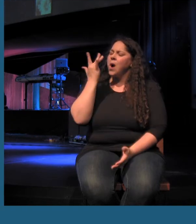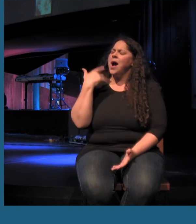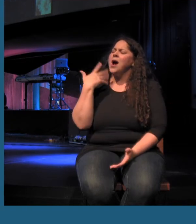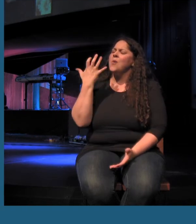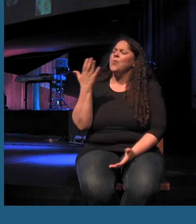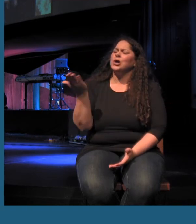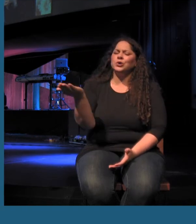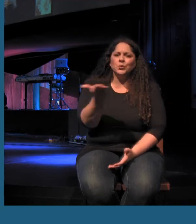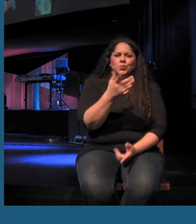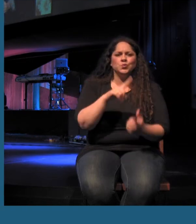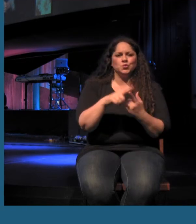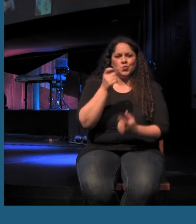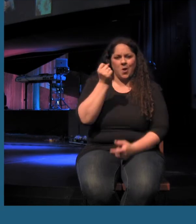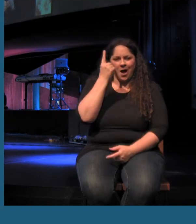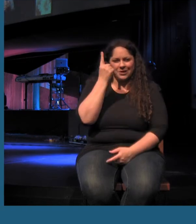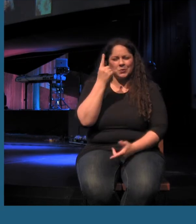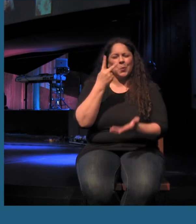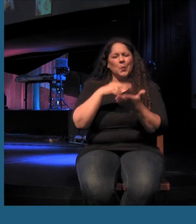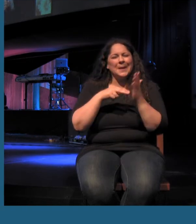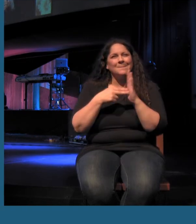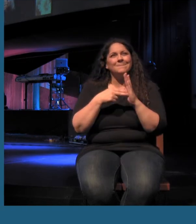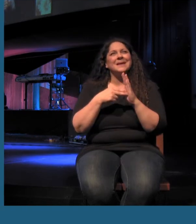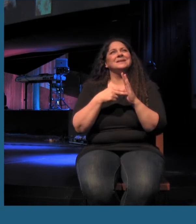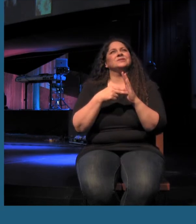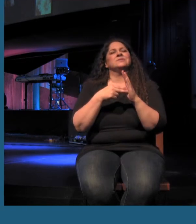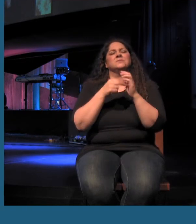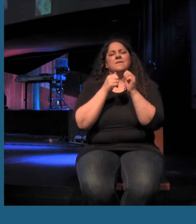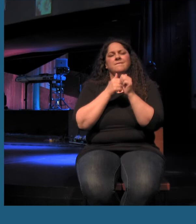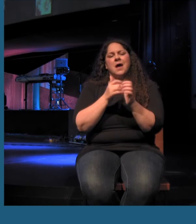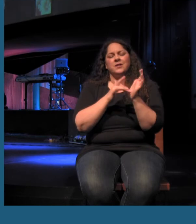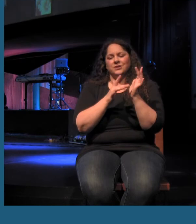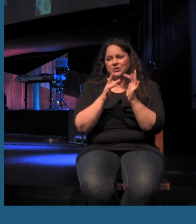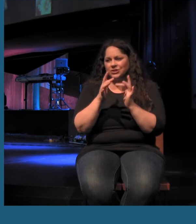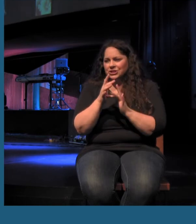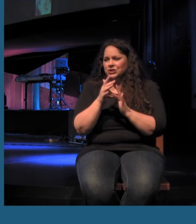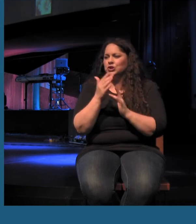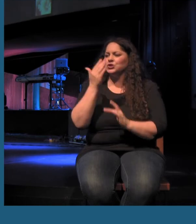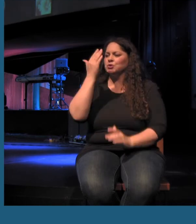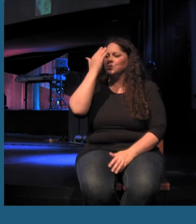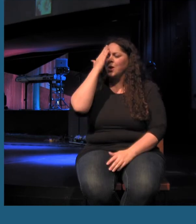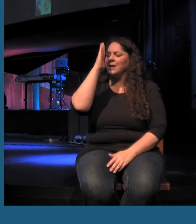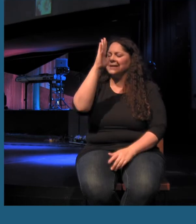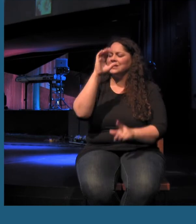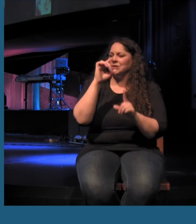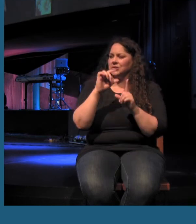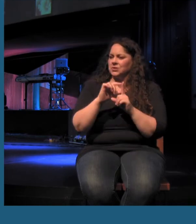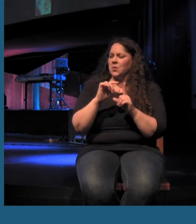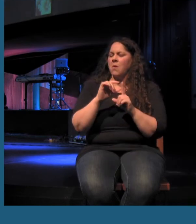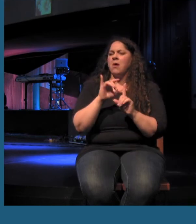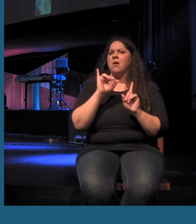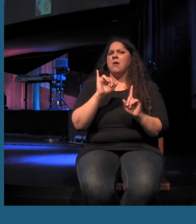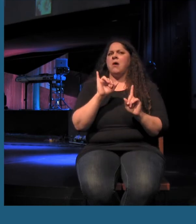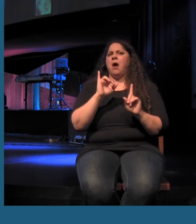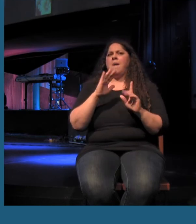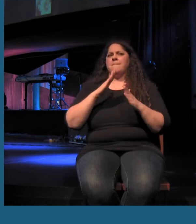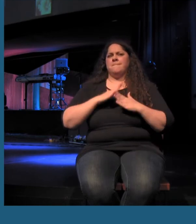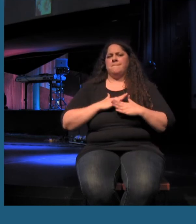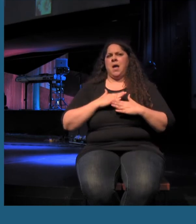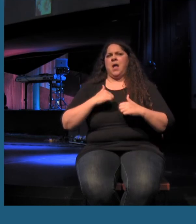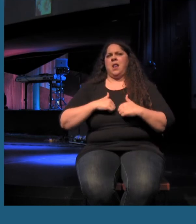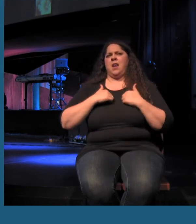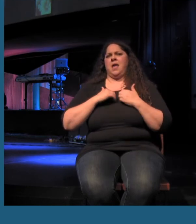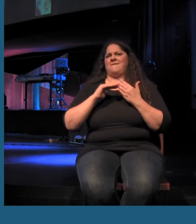to understand what it means to follow Jesus, engage with his words so you discover how does all of this apply to real